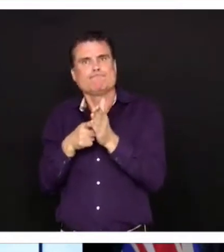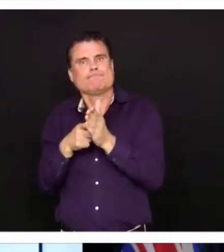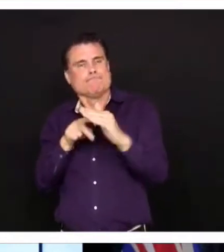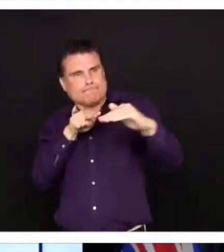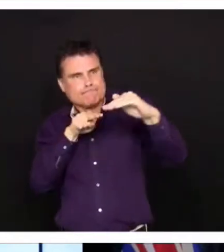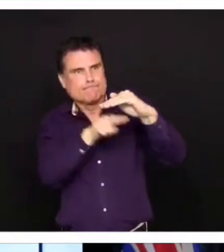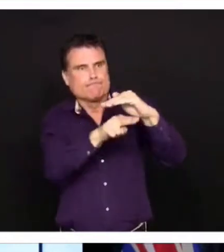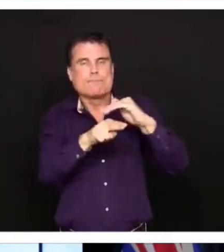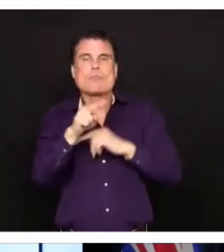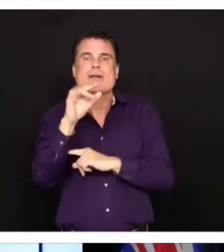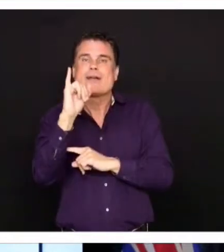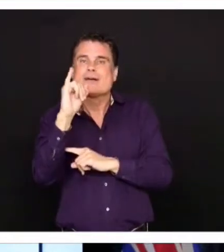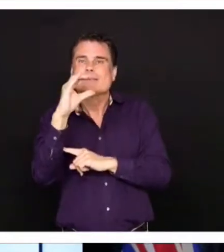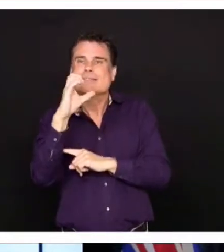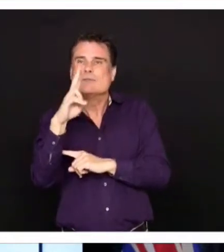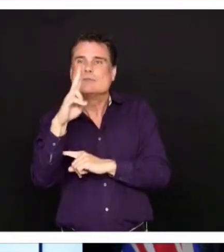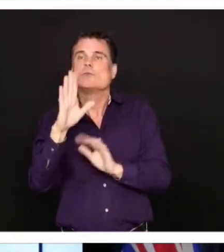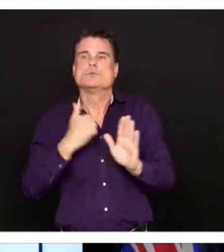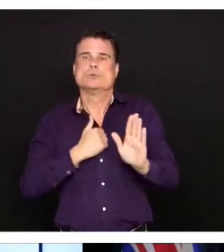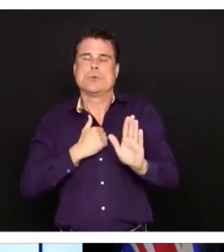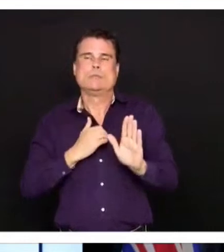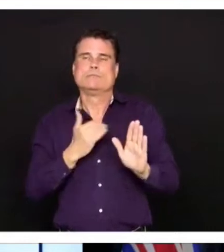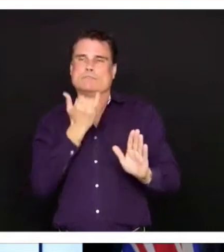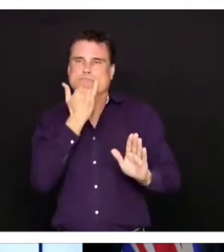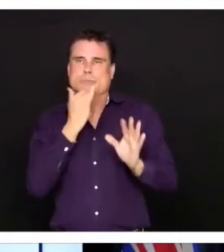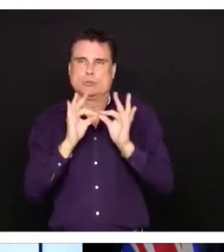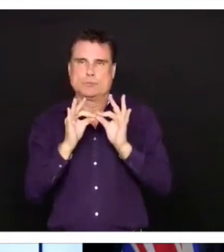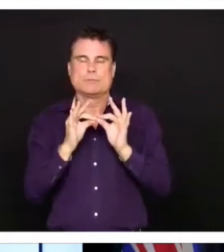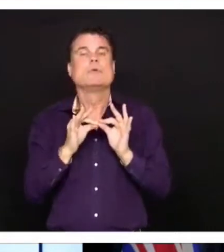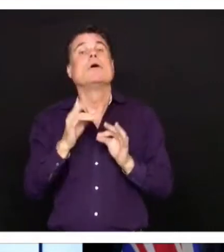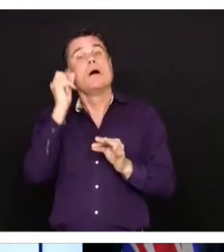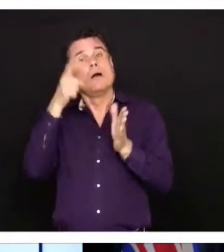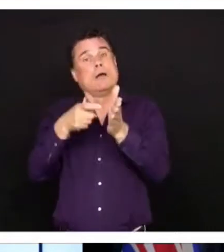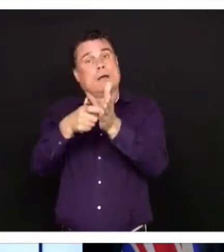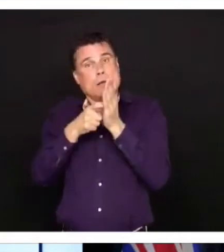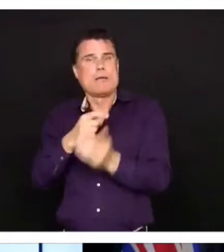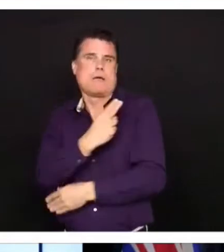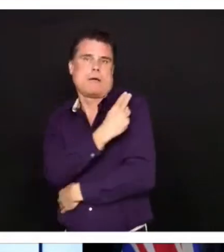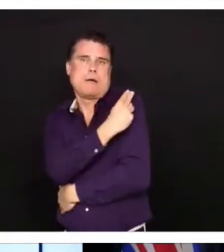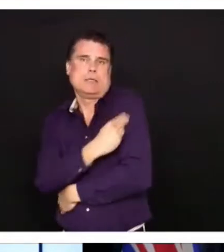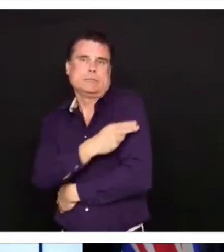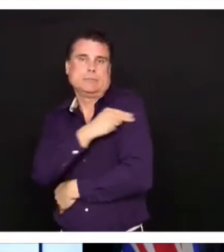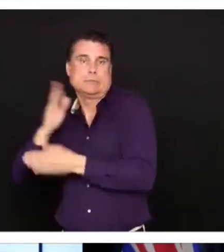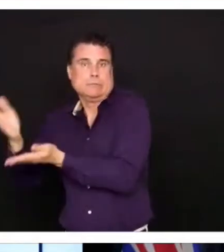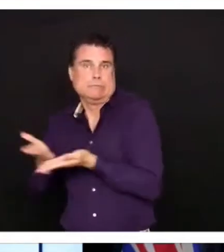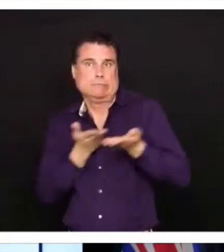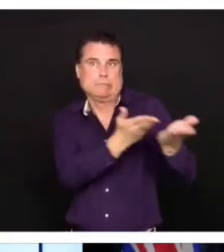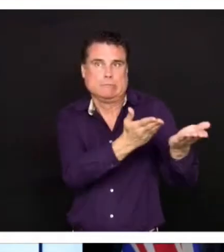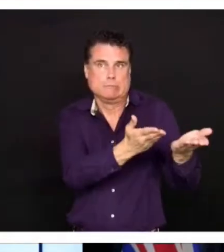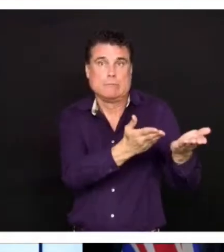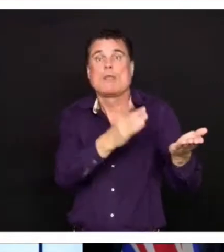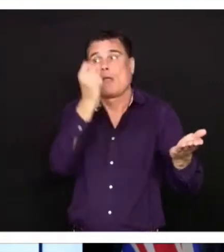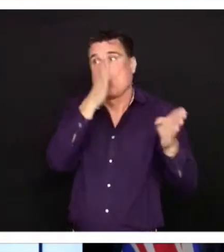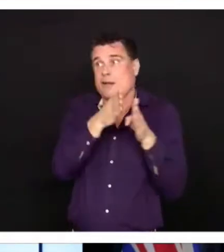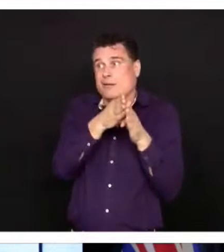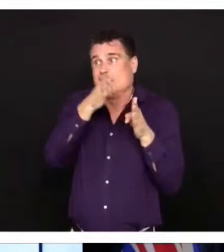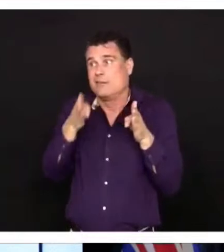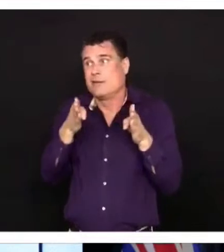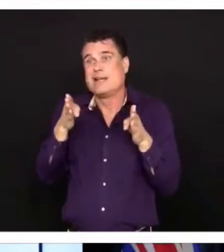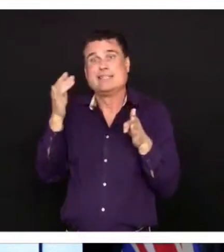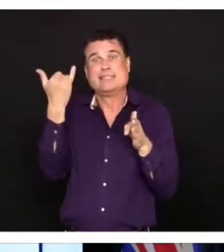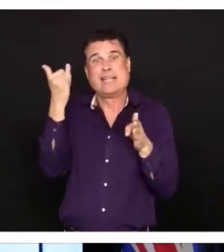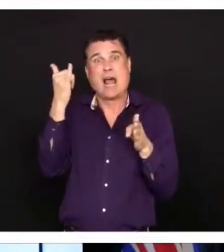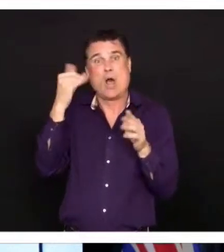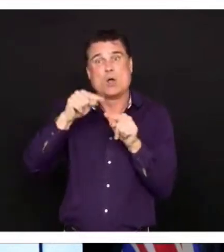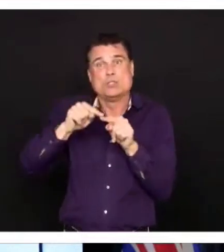been required intensive care and ventilation are people in the 50 to 79 year